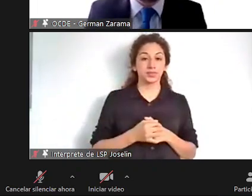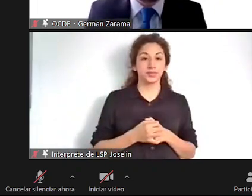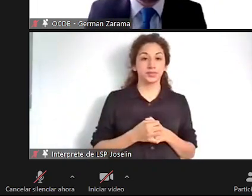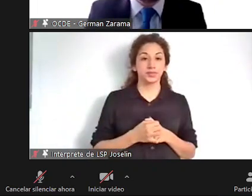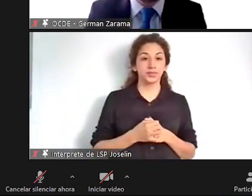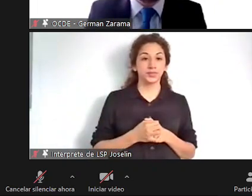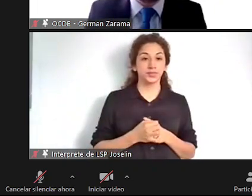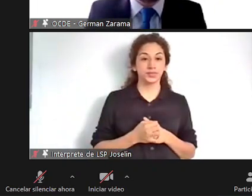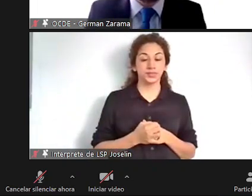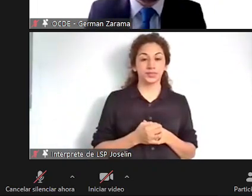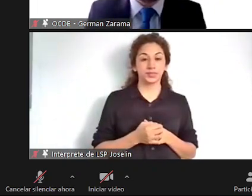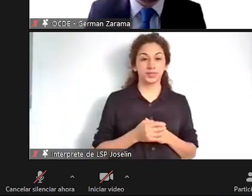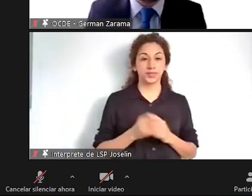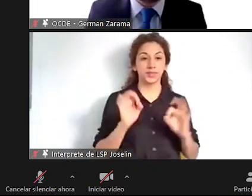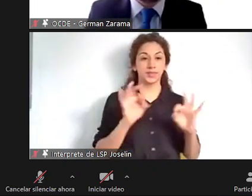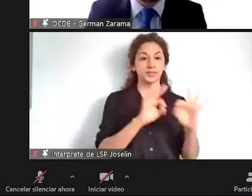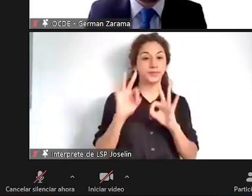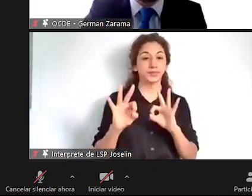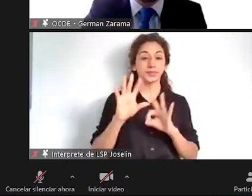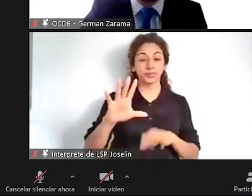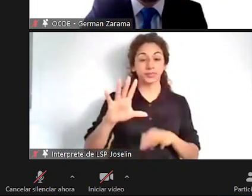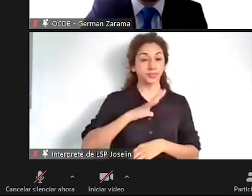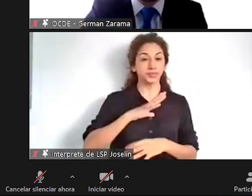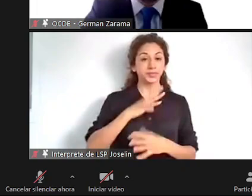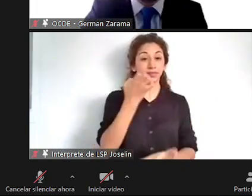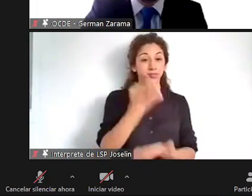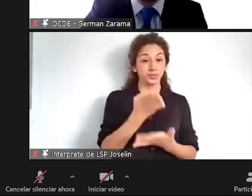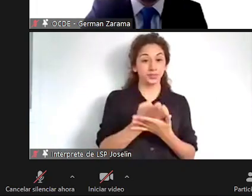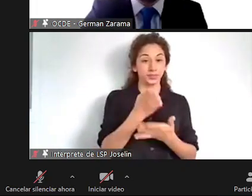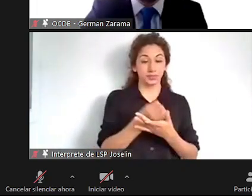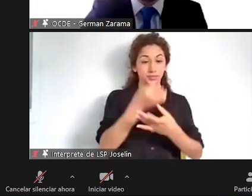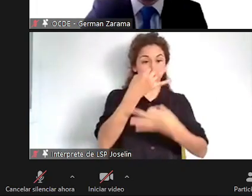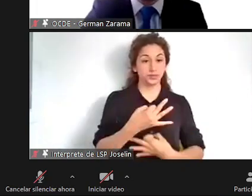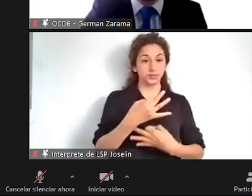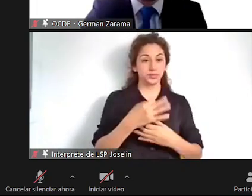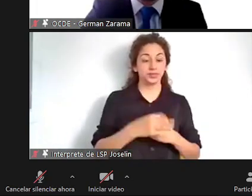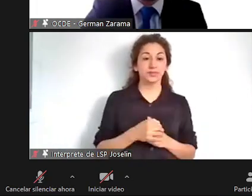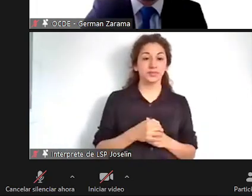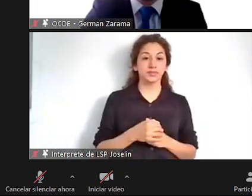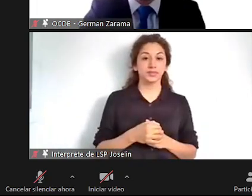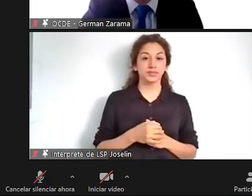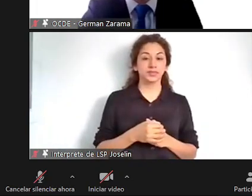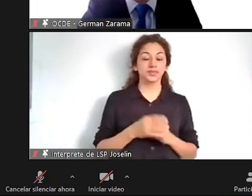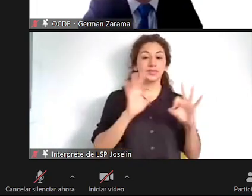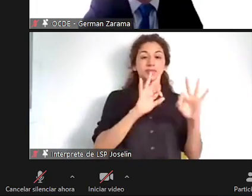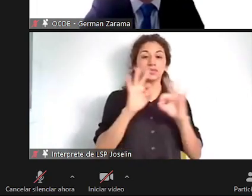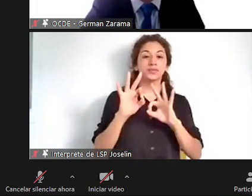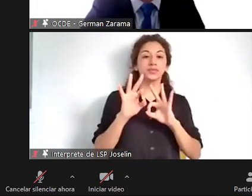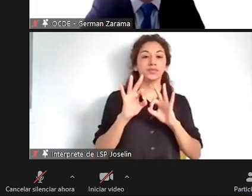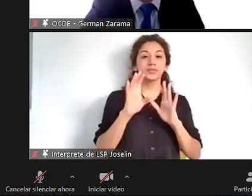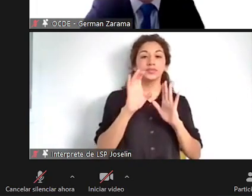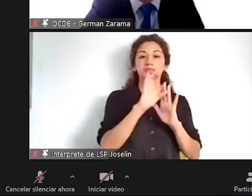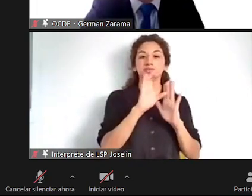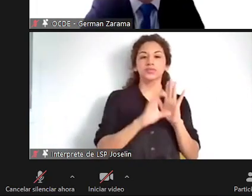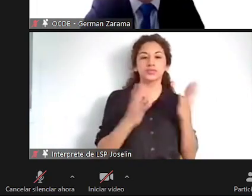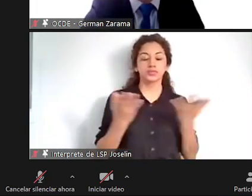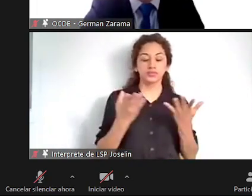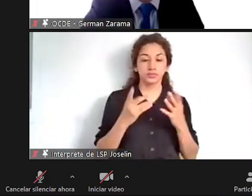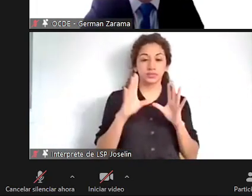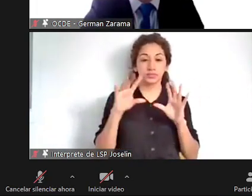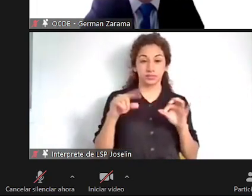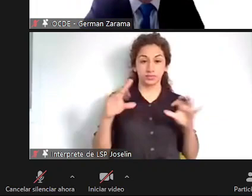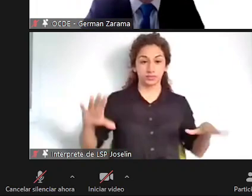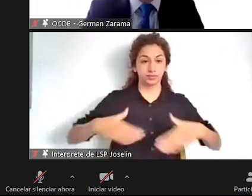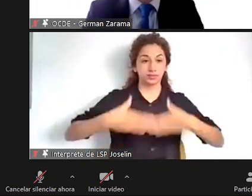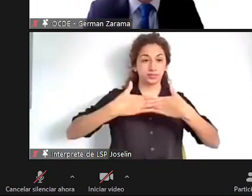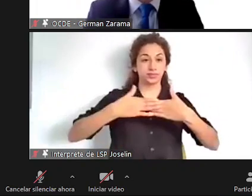differentiate them from that formal part uh that from an economy that is